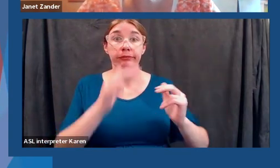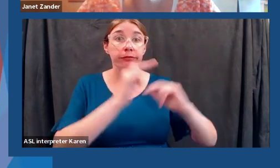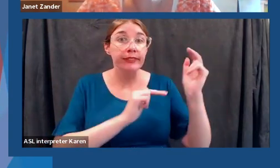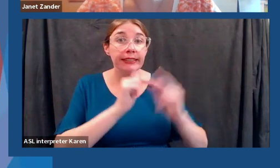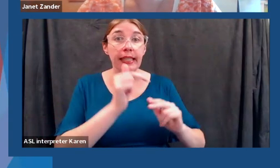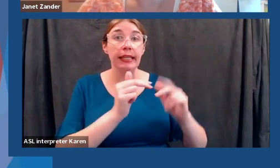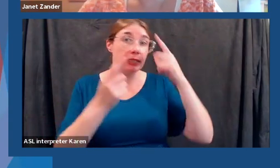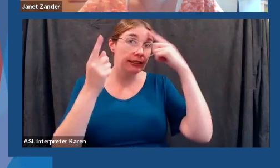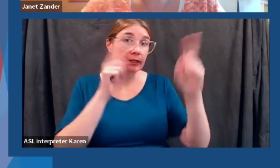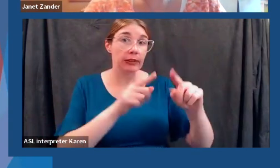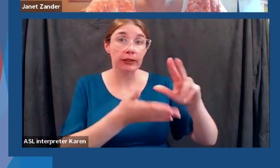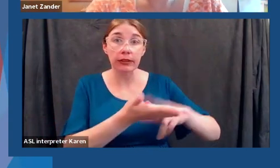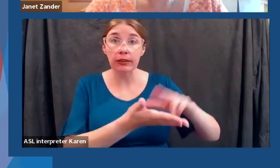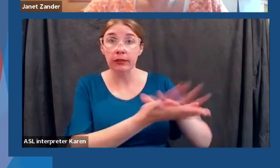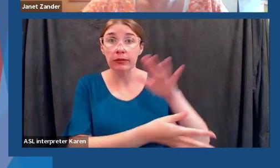be used.